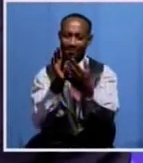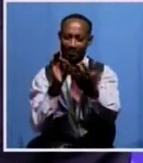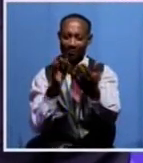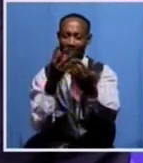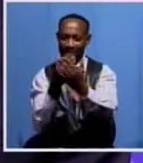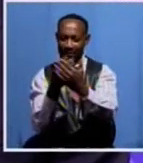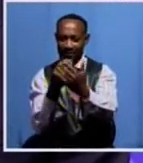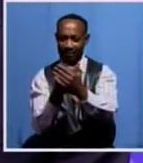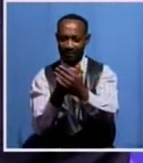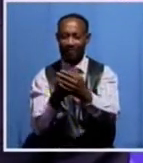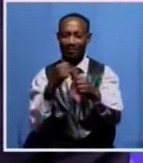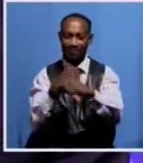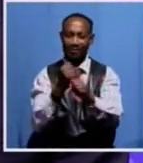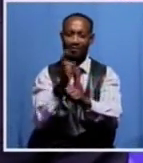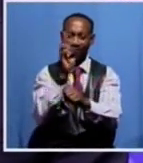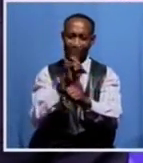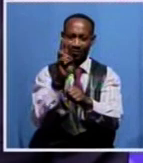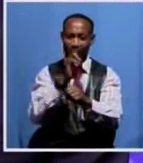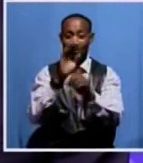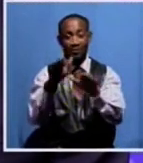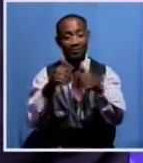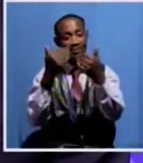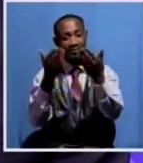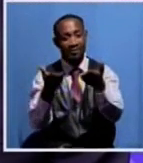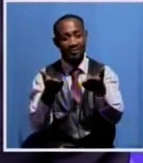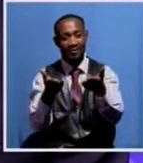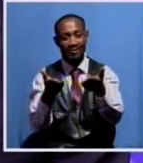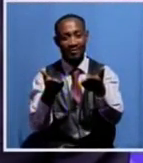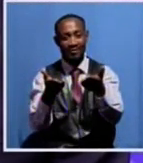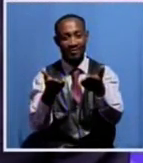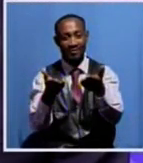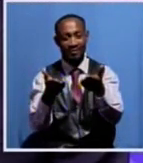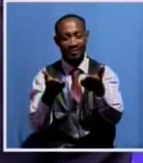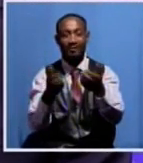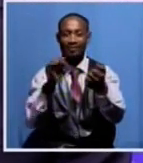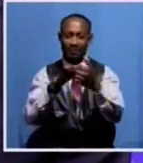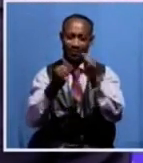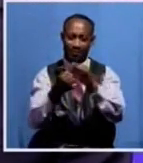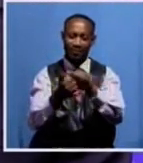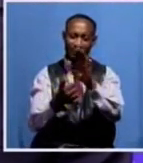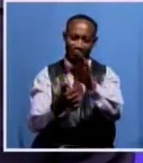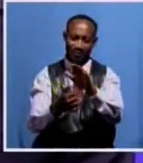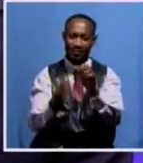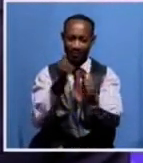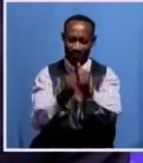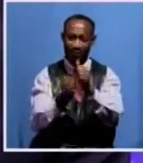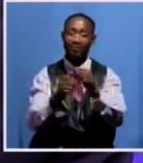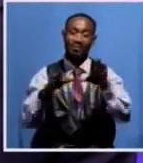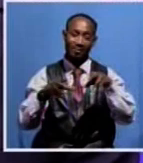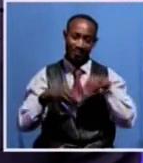and make use of it. Given the fiscal constraints that we are in, which we all